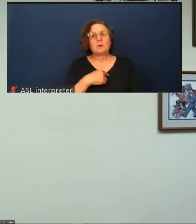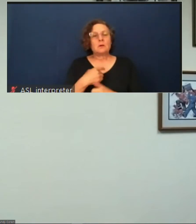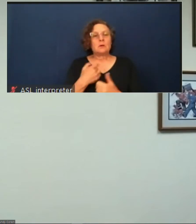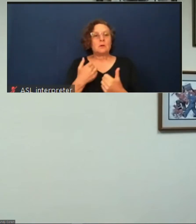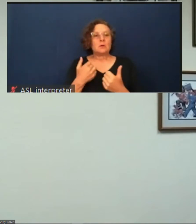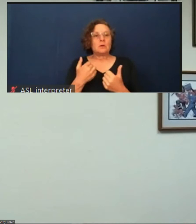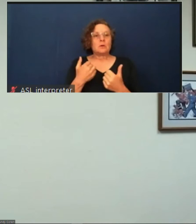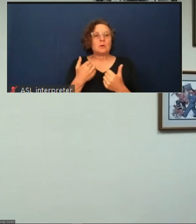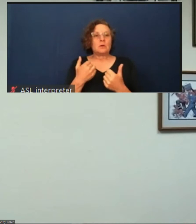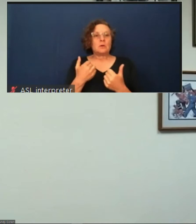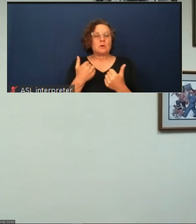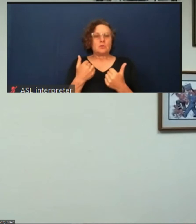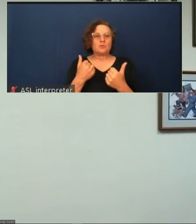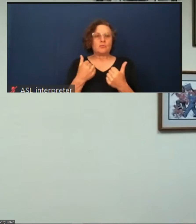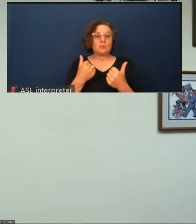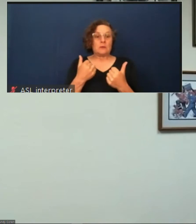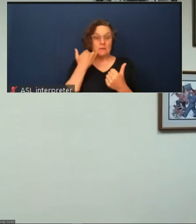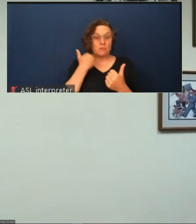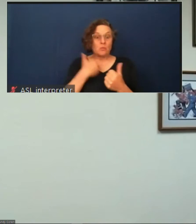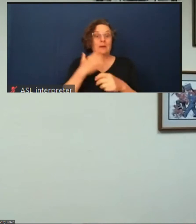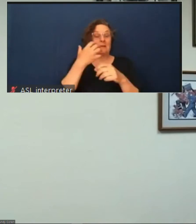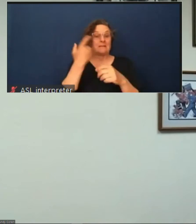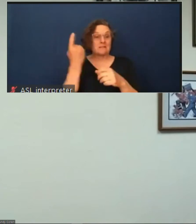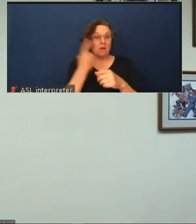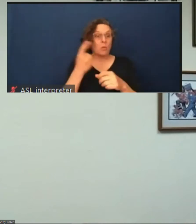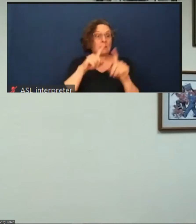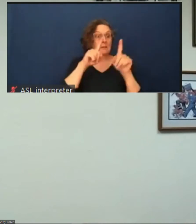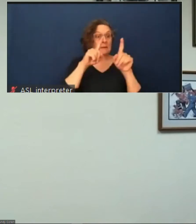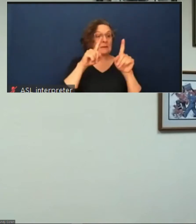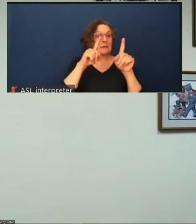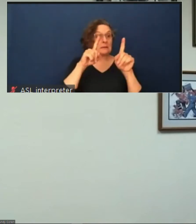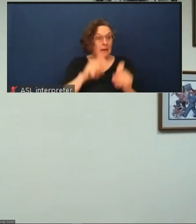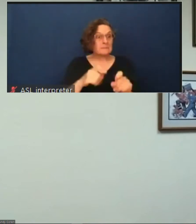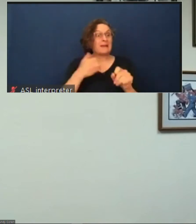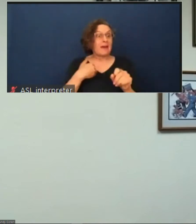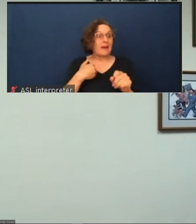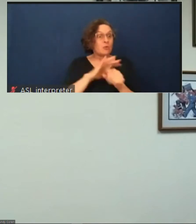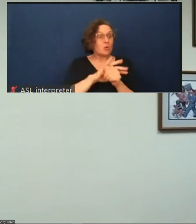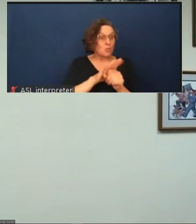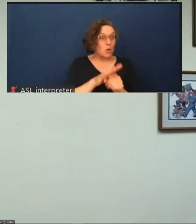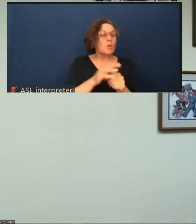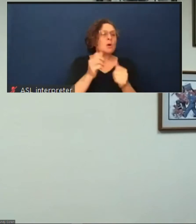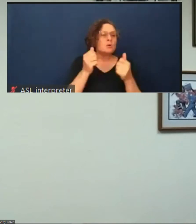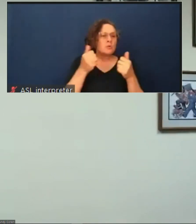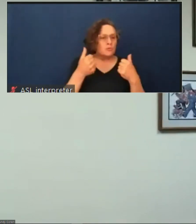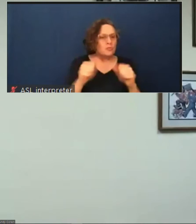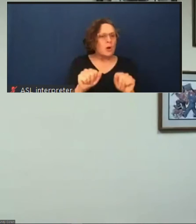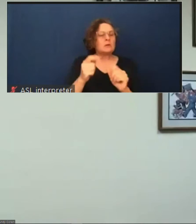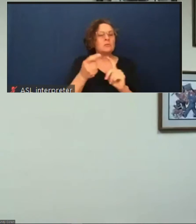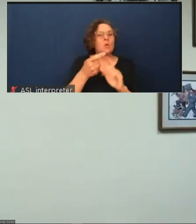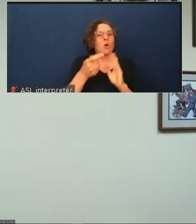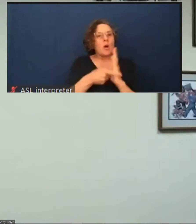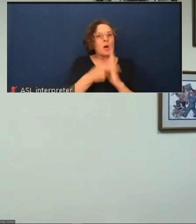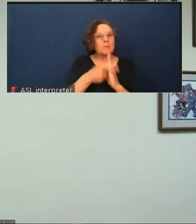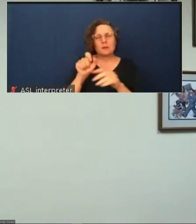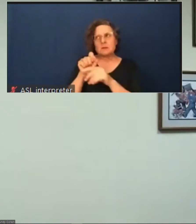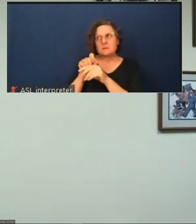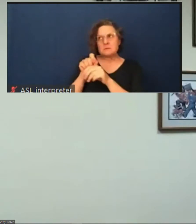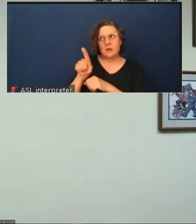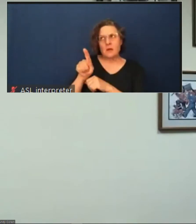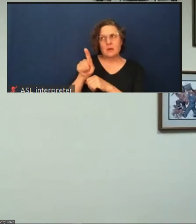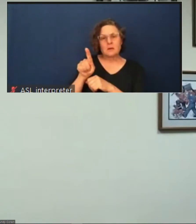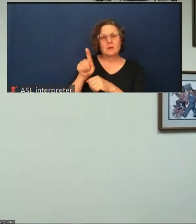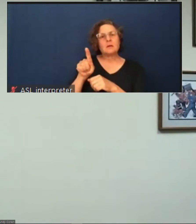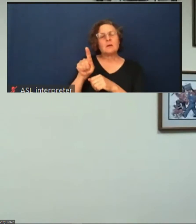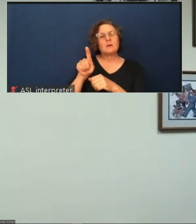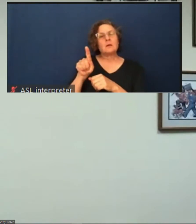a percentage of them going automatically for whole genome testing through our county's lab in